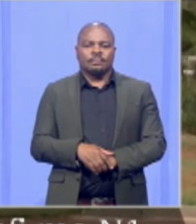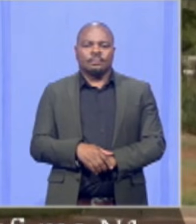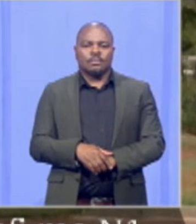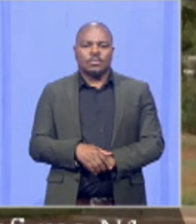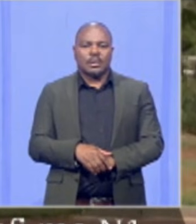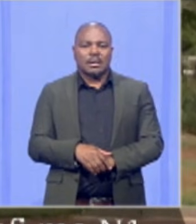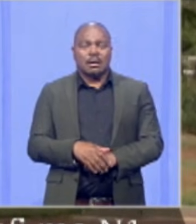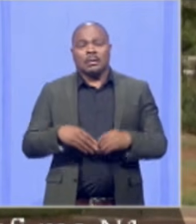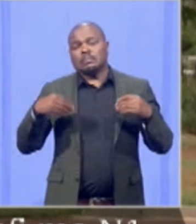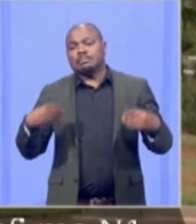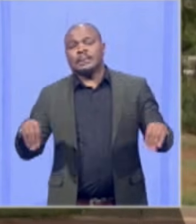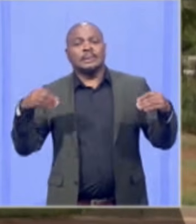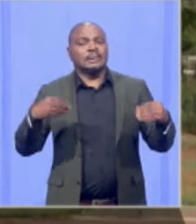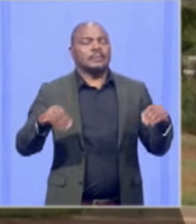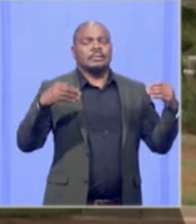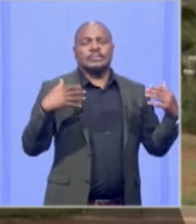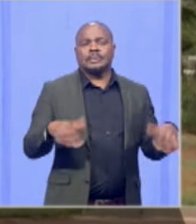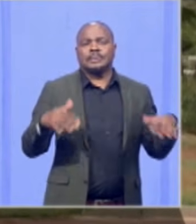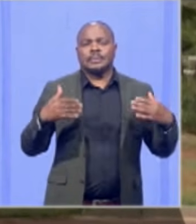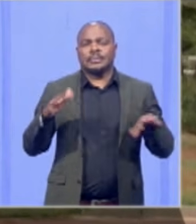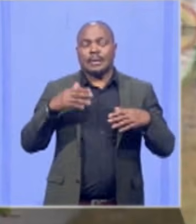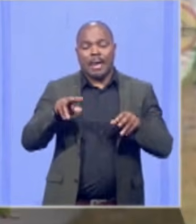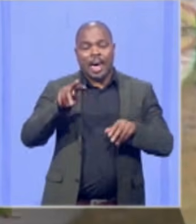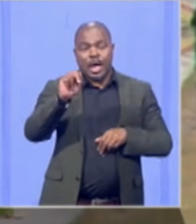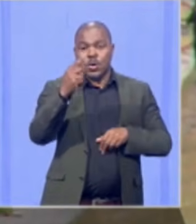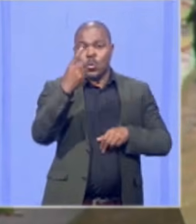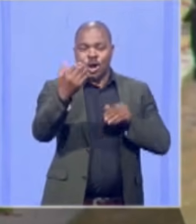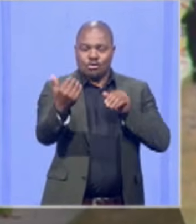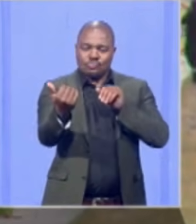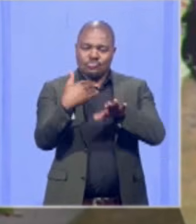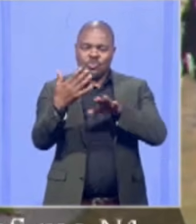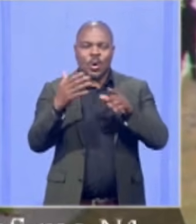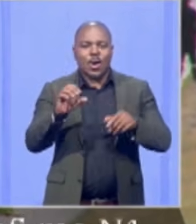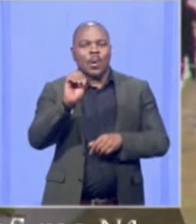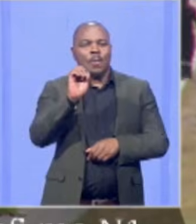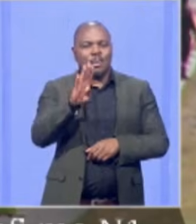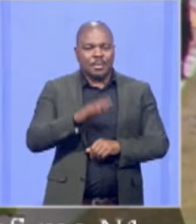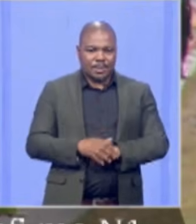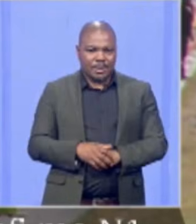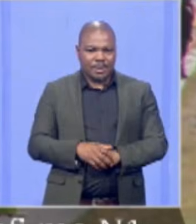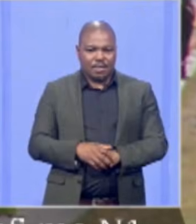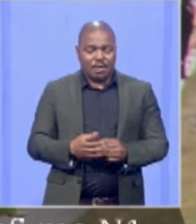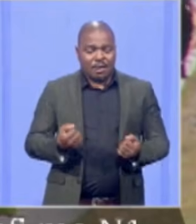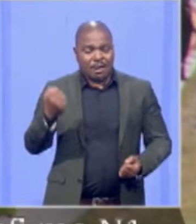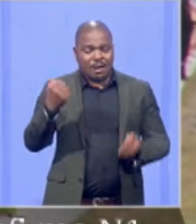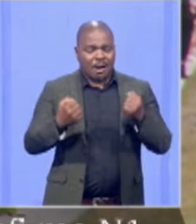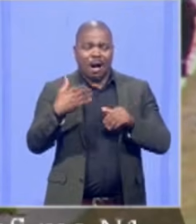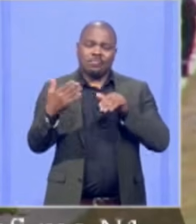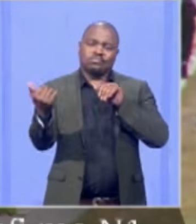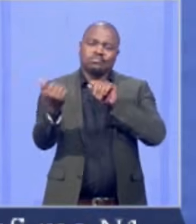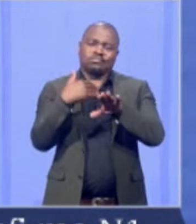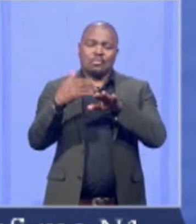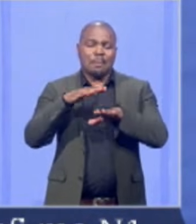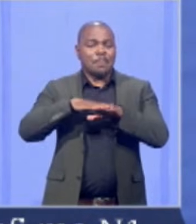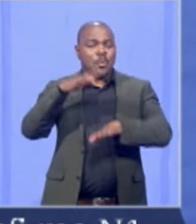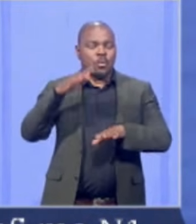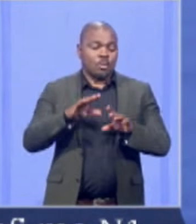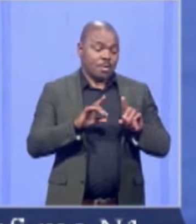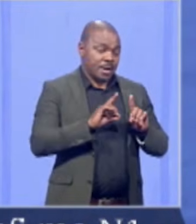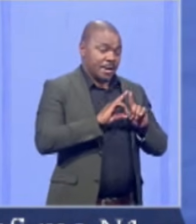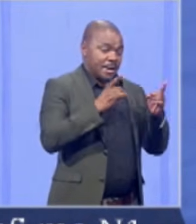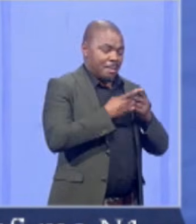Ke semphete ke o fete mmileng wa N1 Bloemfontein jalo ka ha sephetephete se eketseha lefapha la